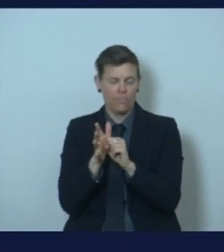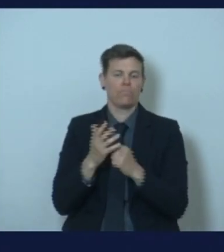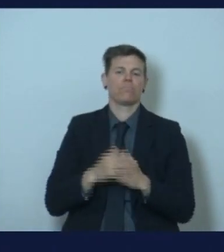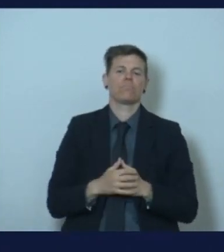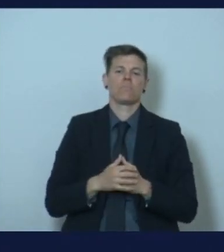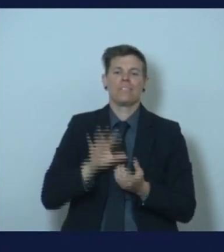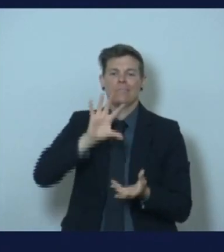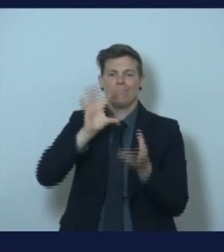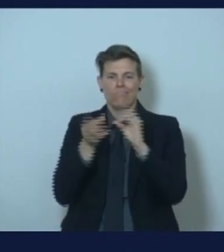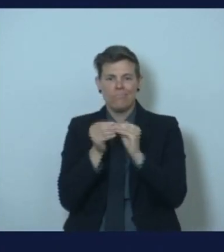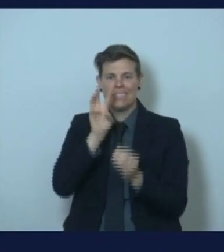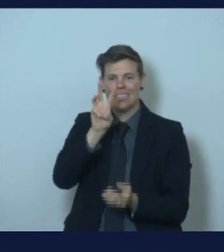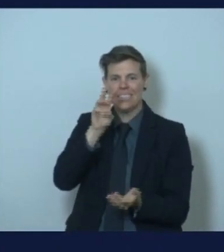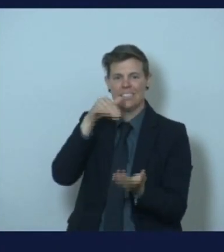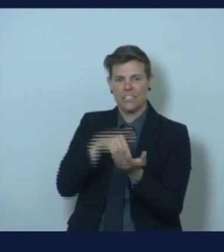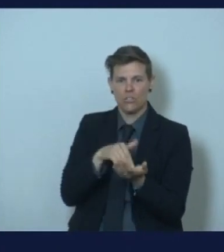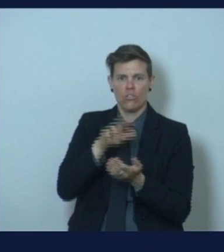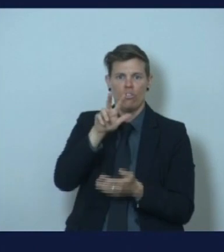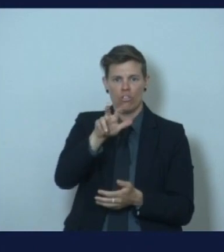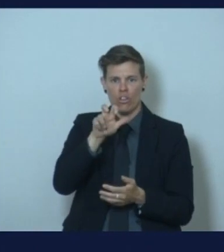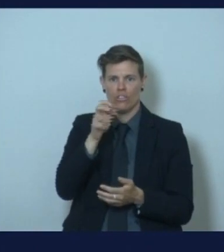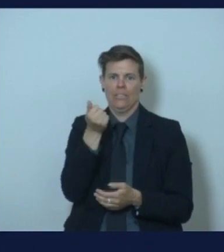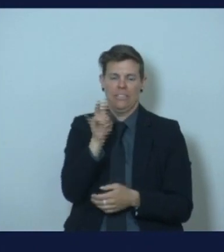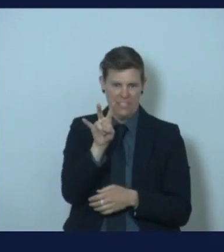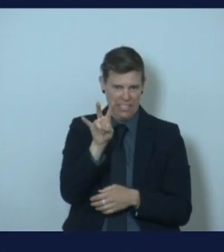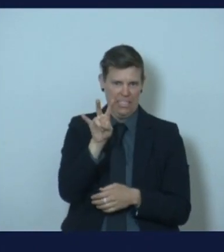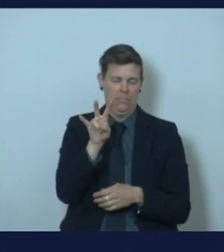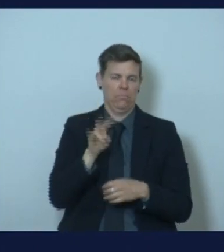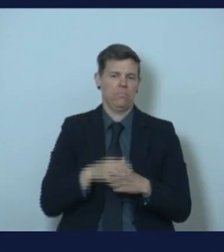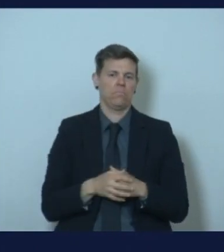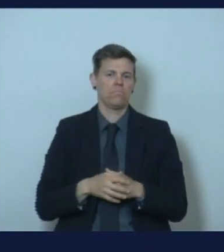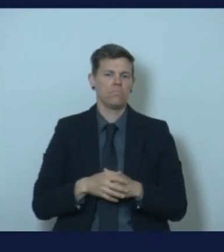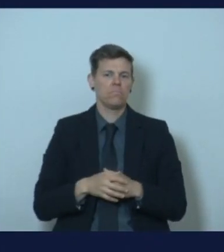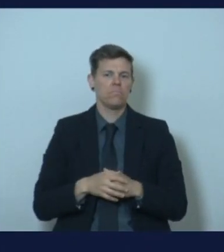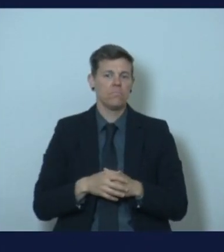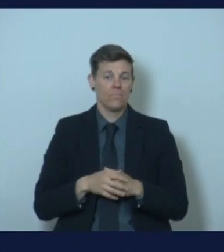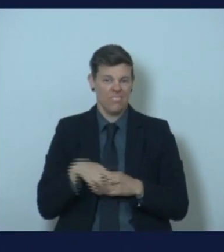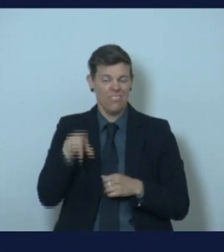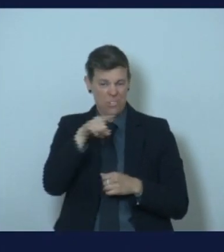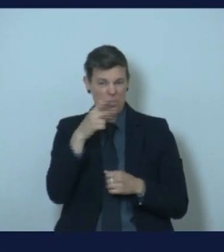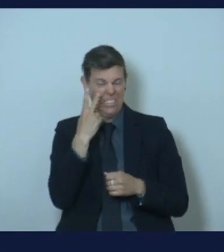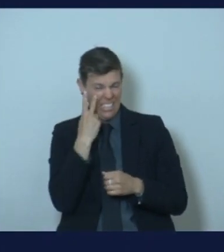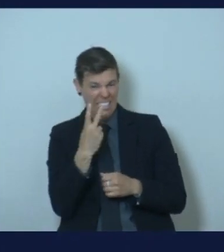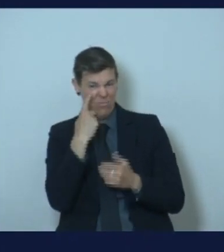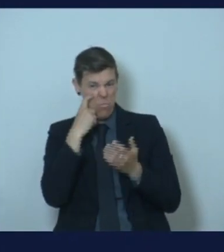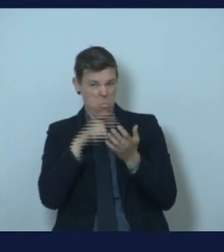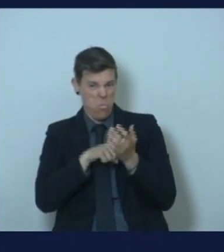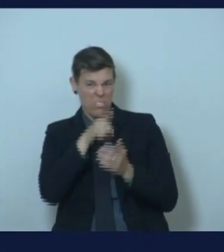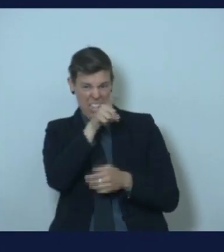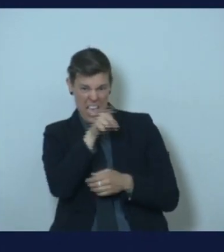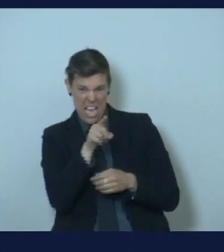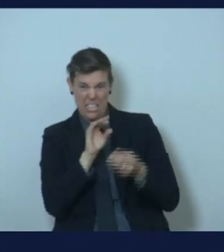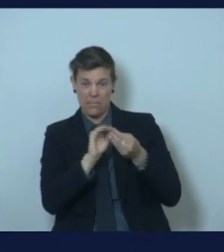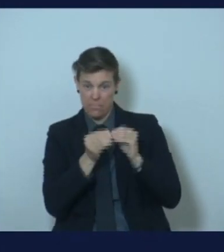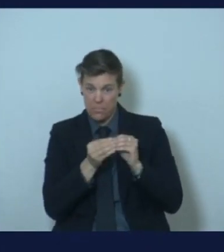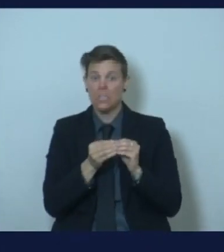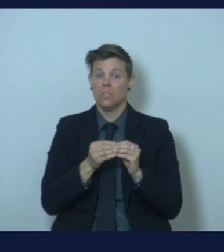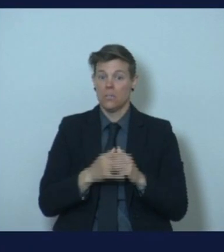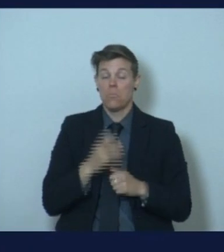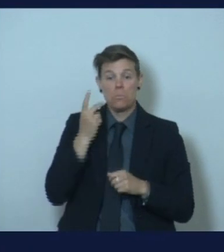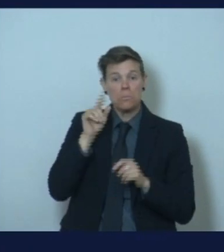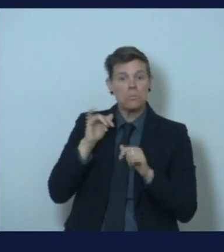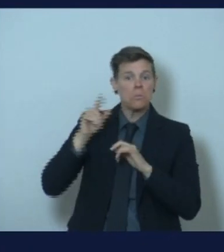6,317. You'll notice in the modeling that like most states, we're not quite seeing a decline